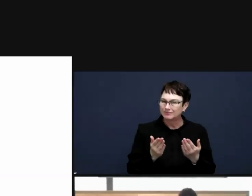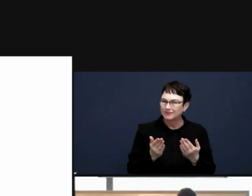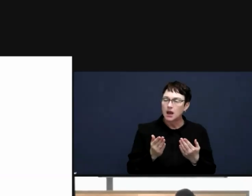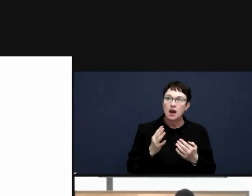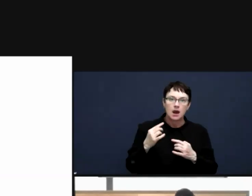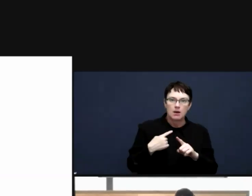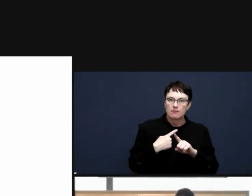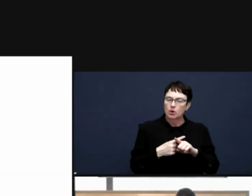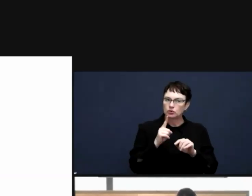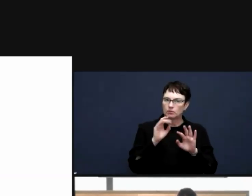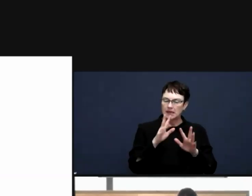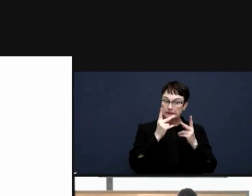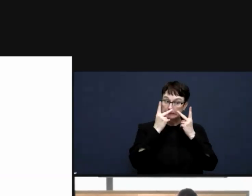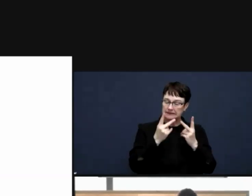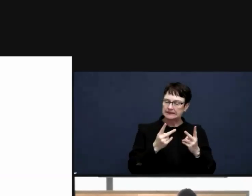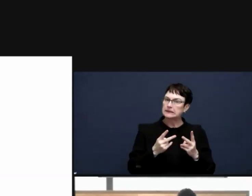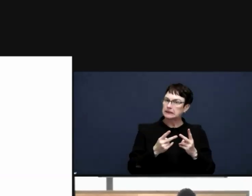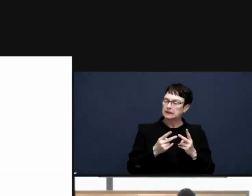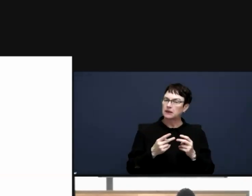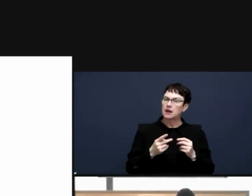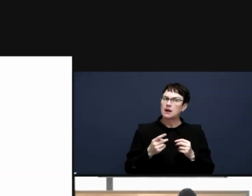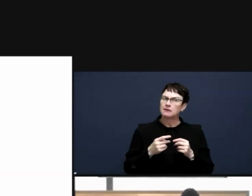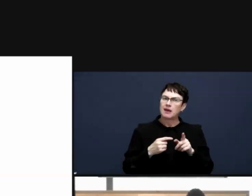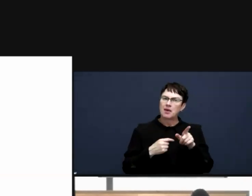the requirements that are given.